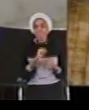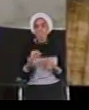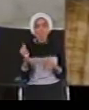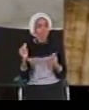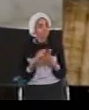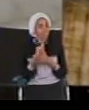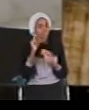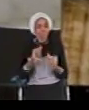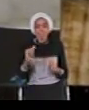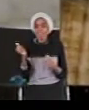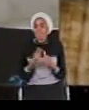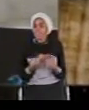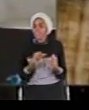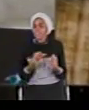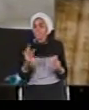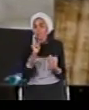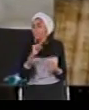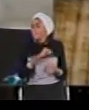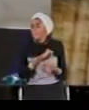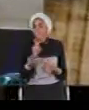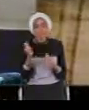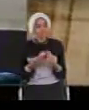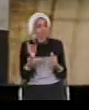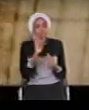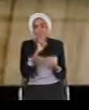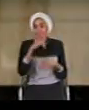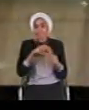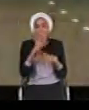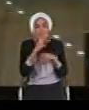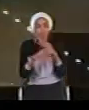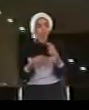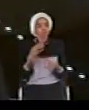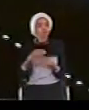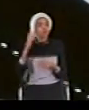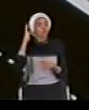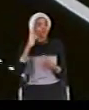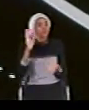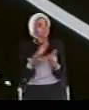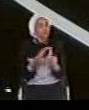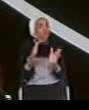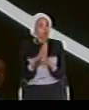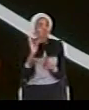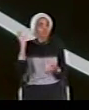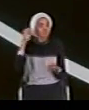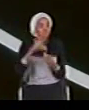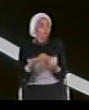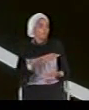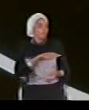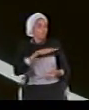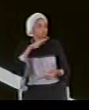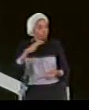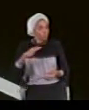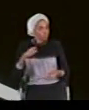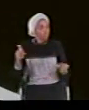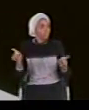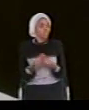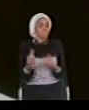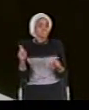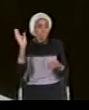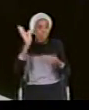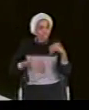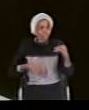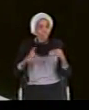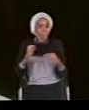anywhere, everywhere in the world will become more bold than the messengers of